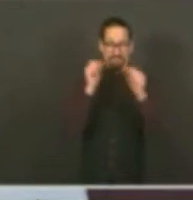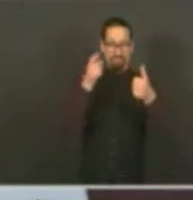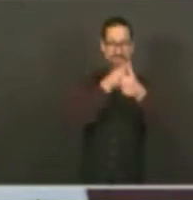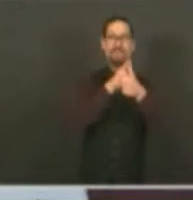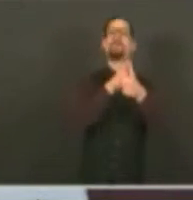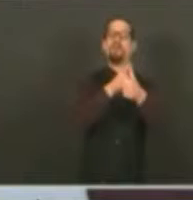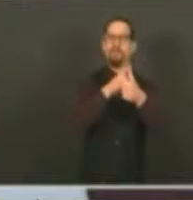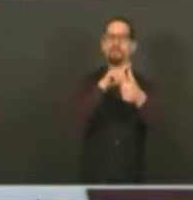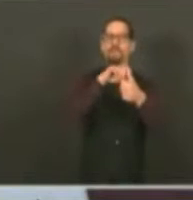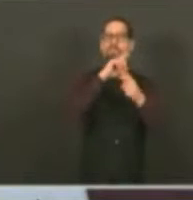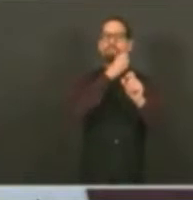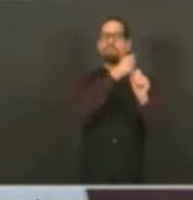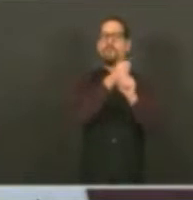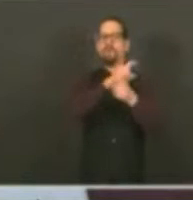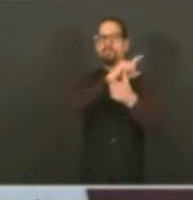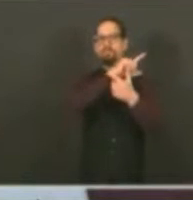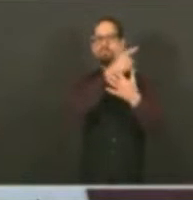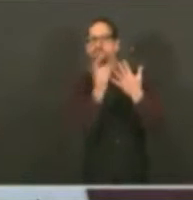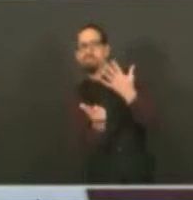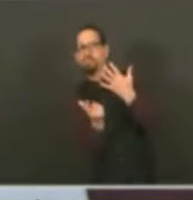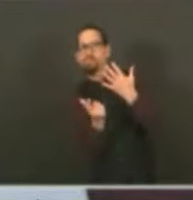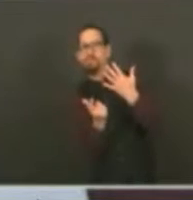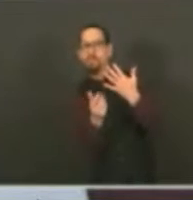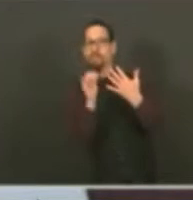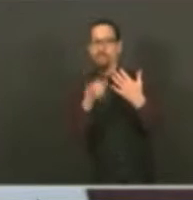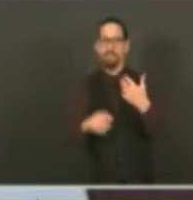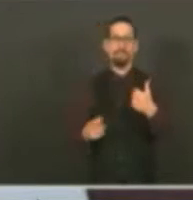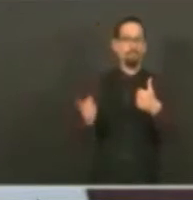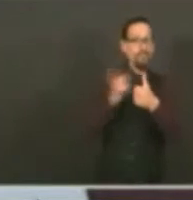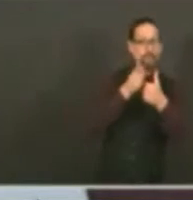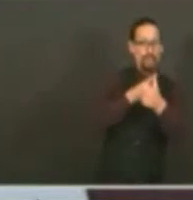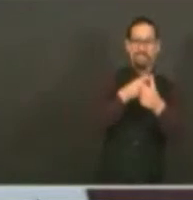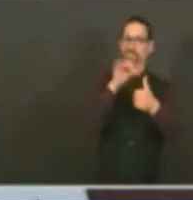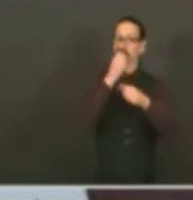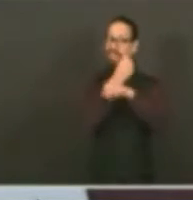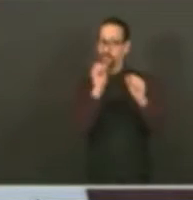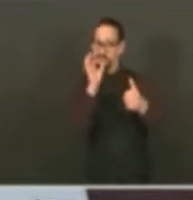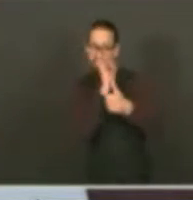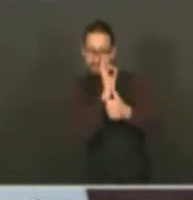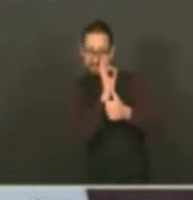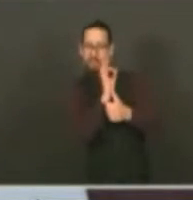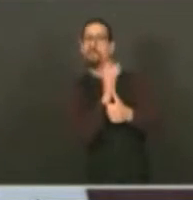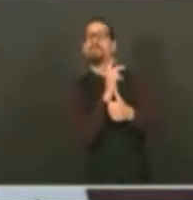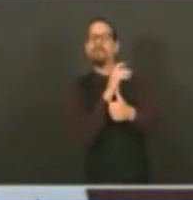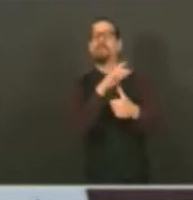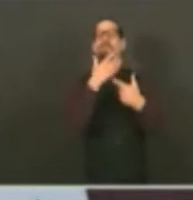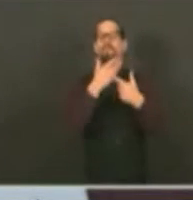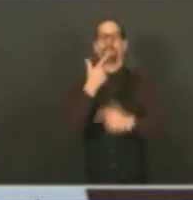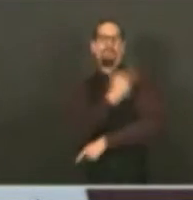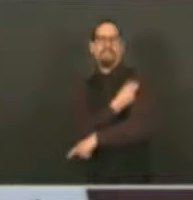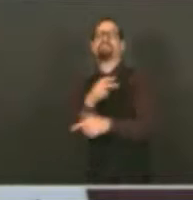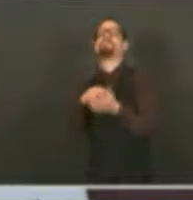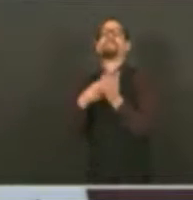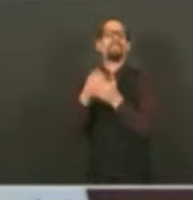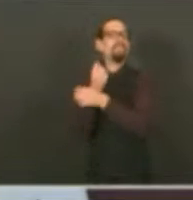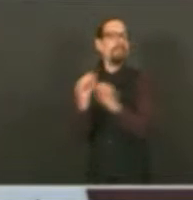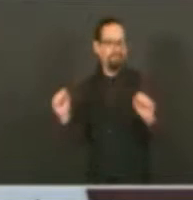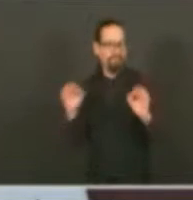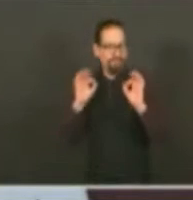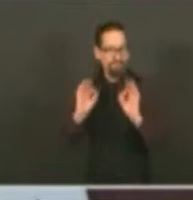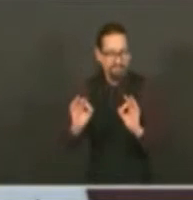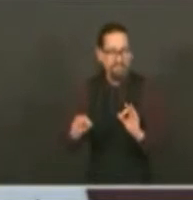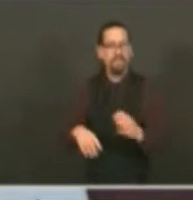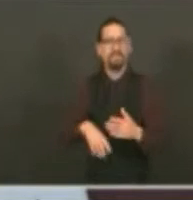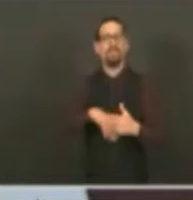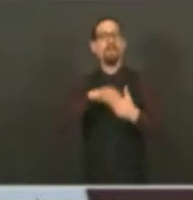we ensure fairness and equity in distributing the vaccine. Only when we have a safe vaccine can we think about how to most efficiently distribute